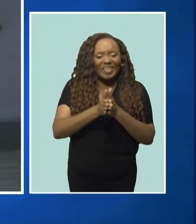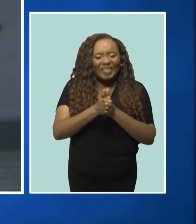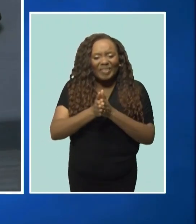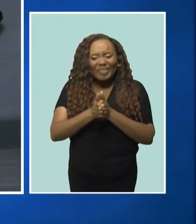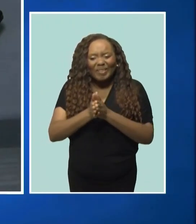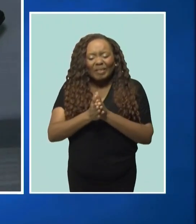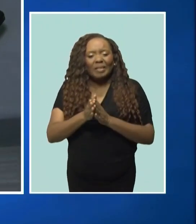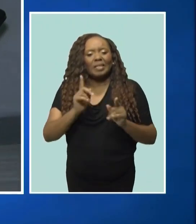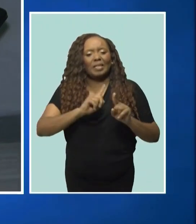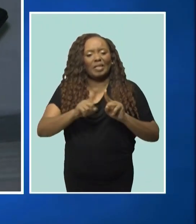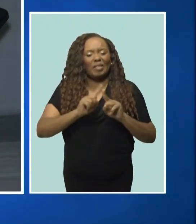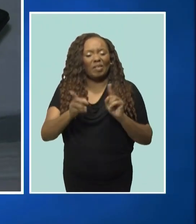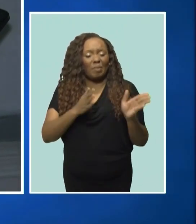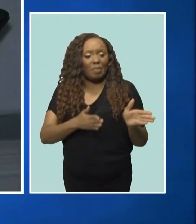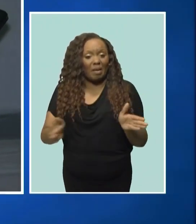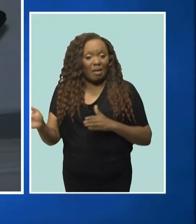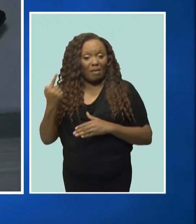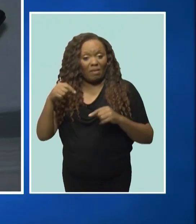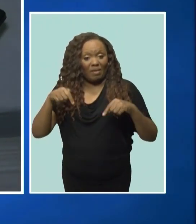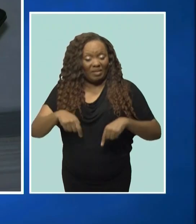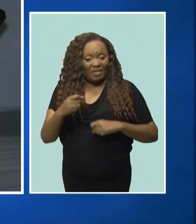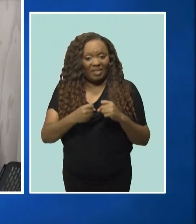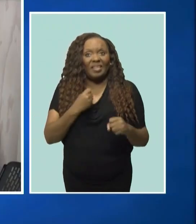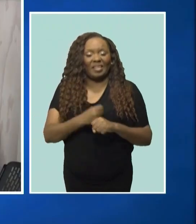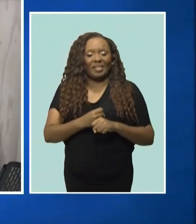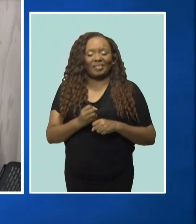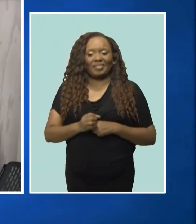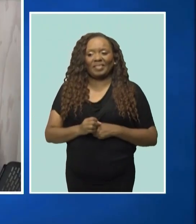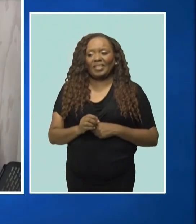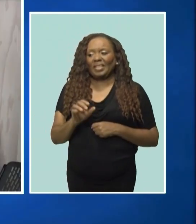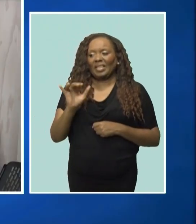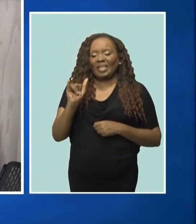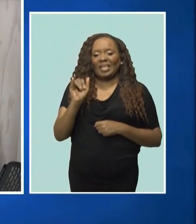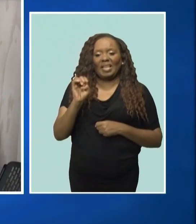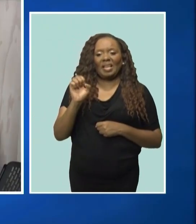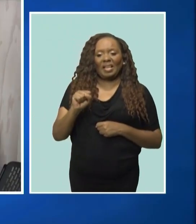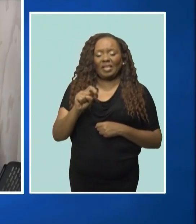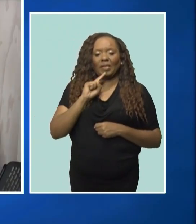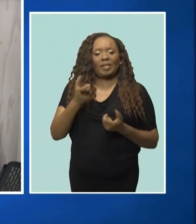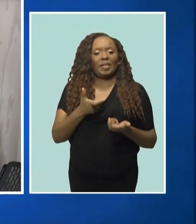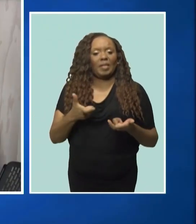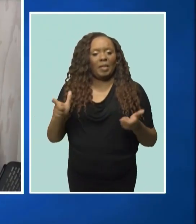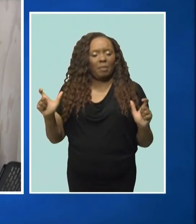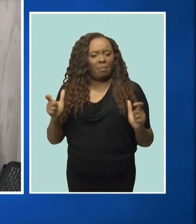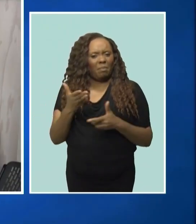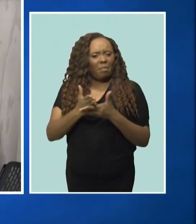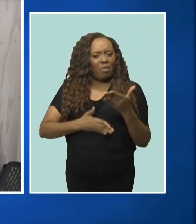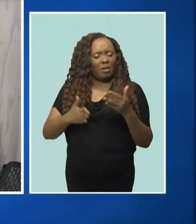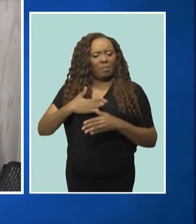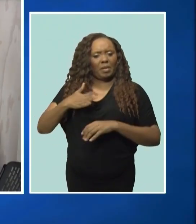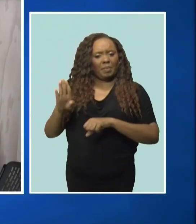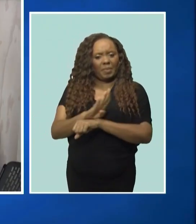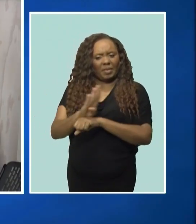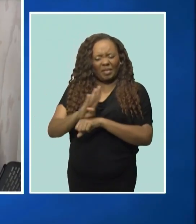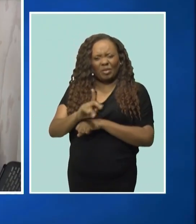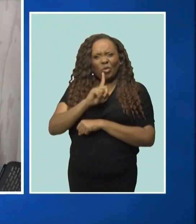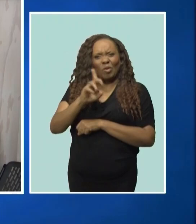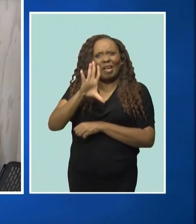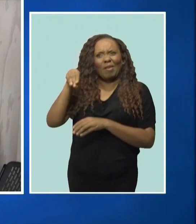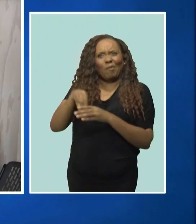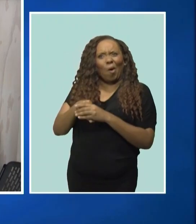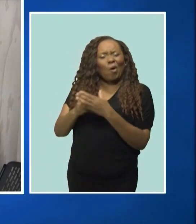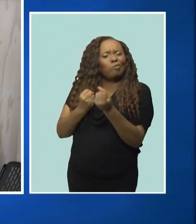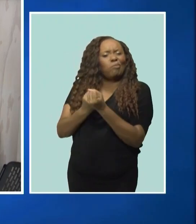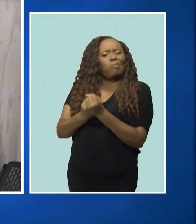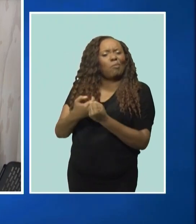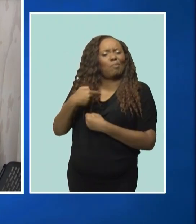planned for the year. Well, Yes has always been a big part of the business. I think they've been there for a very long time now. They've